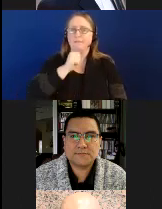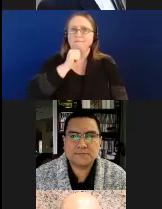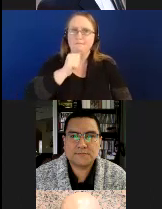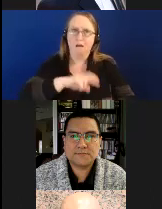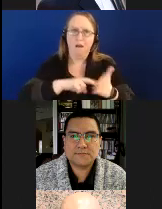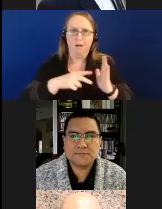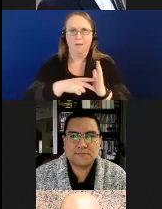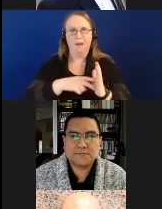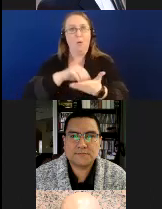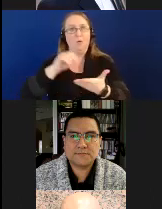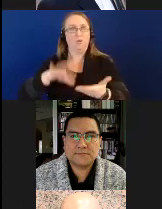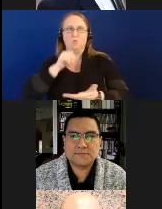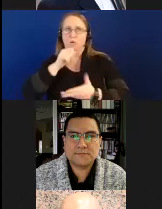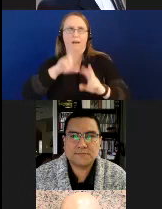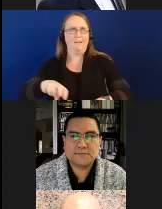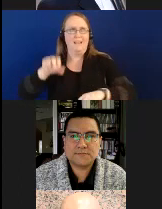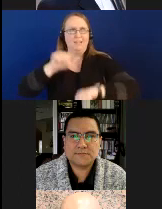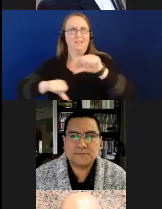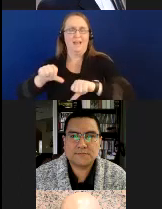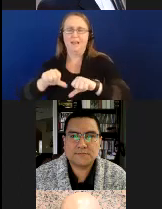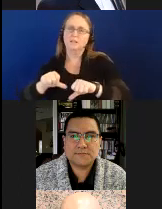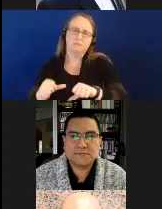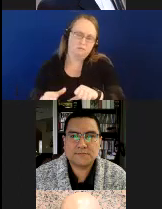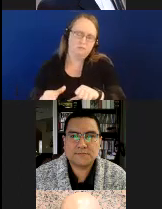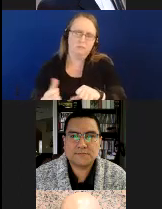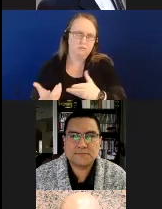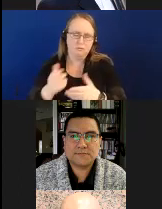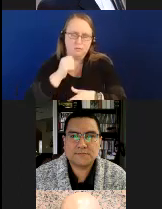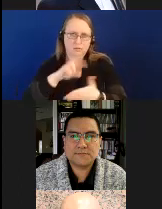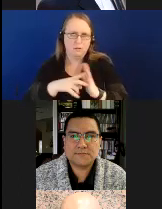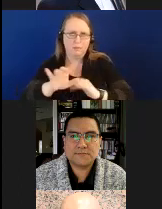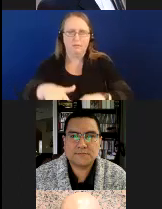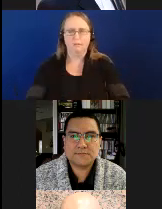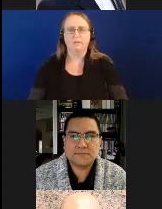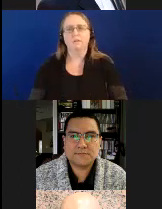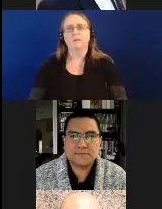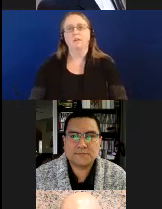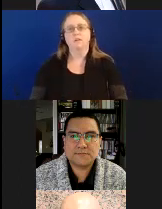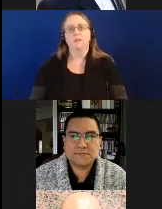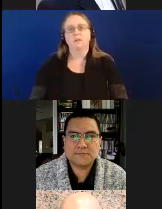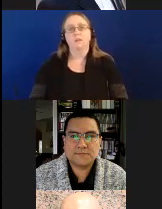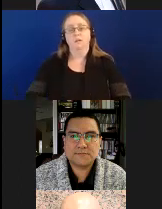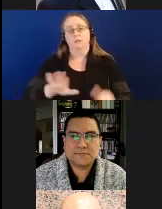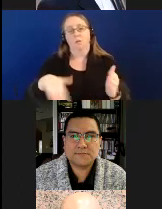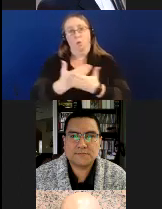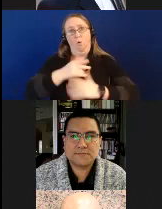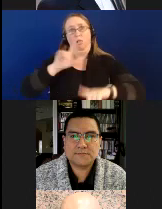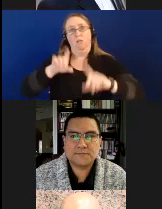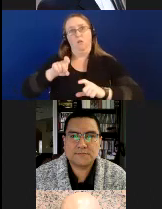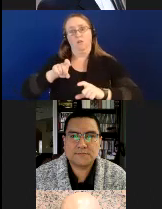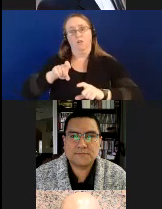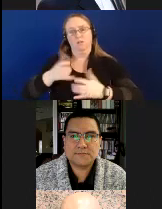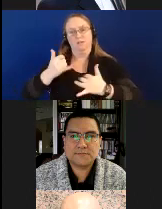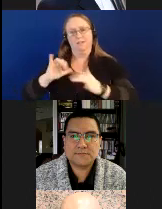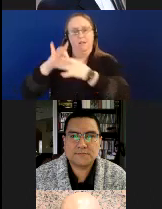be assessed on science in RLA. So all the questions that students are being asked are still aligned to